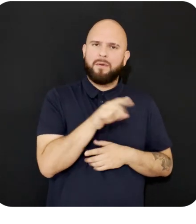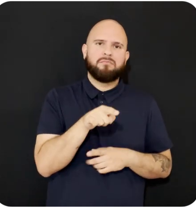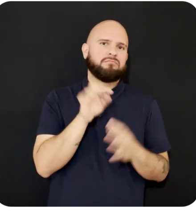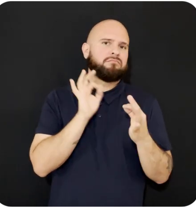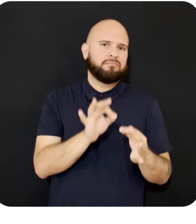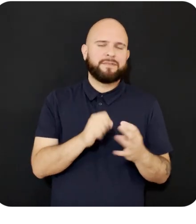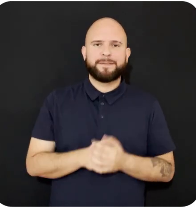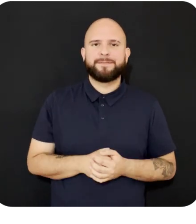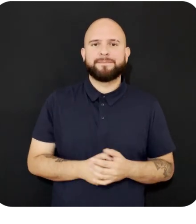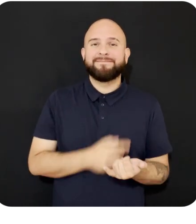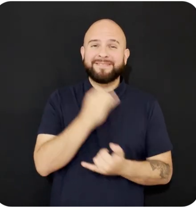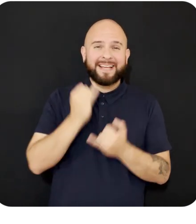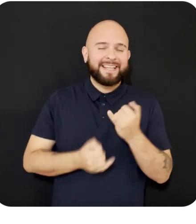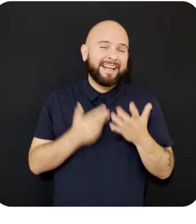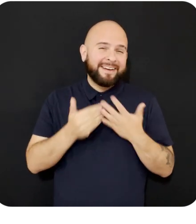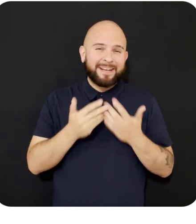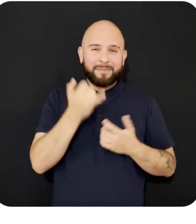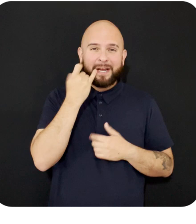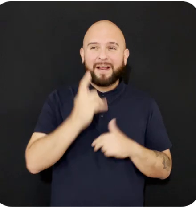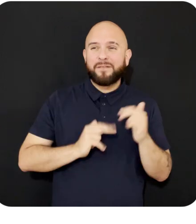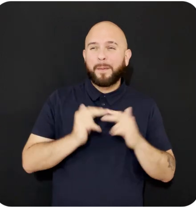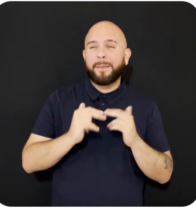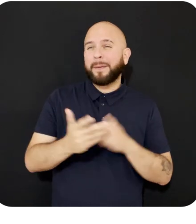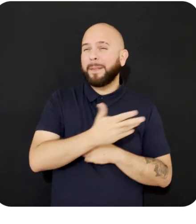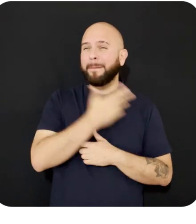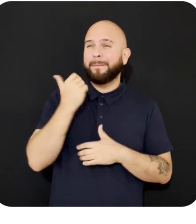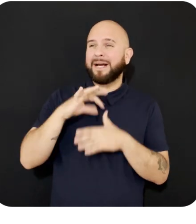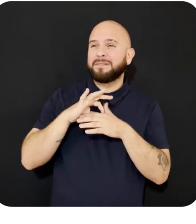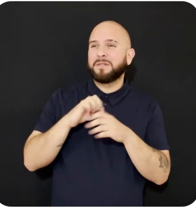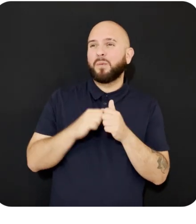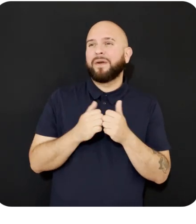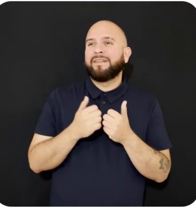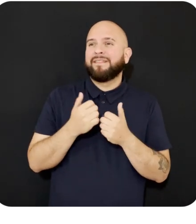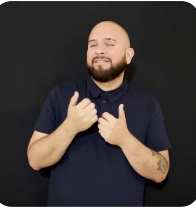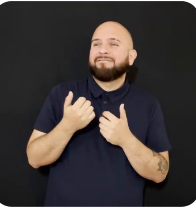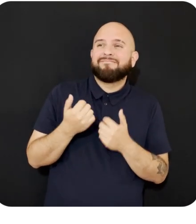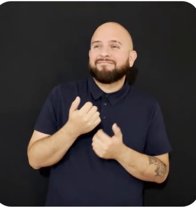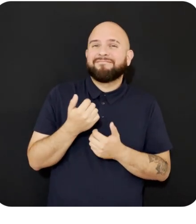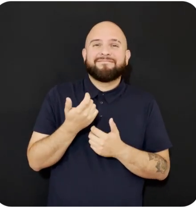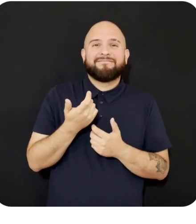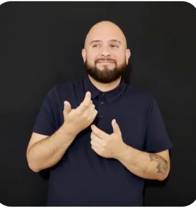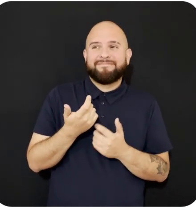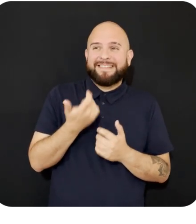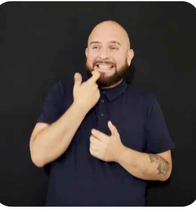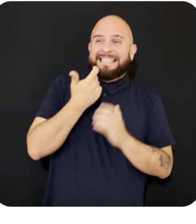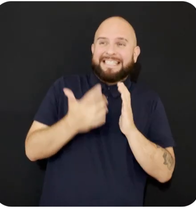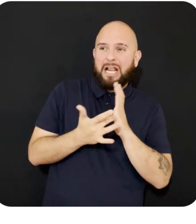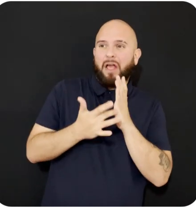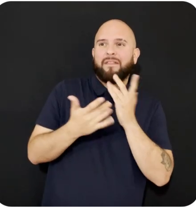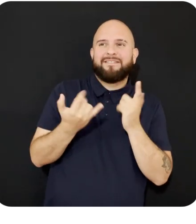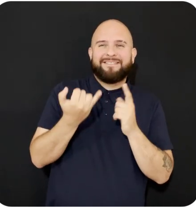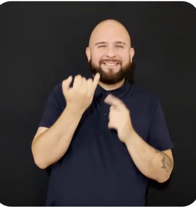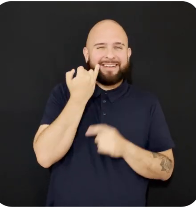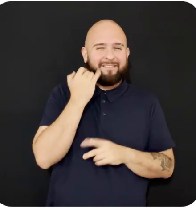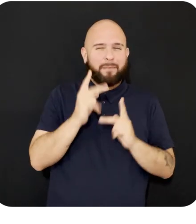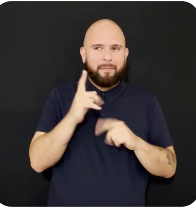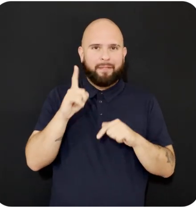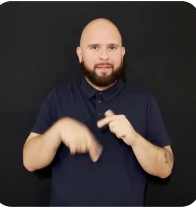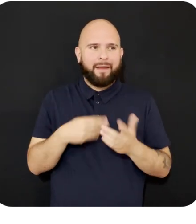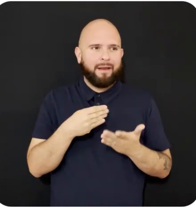end, it doesn't matter if you build the most compelling experience with the latest technology if people just can't access